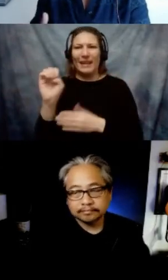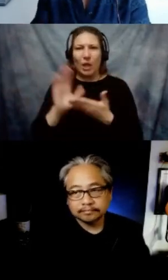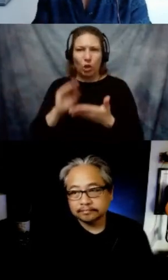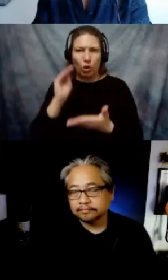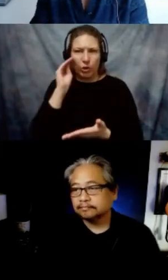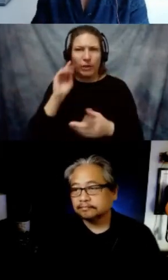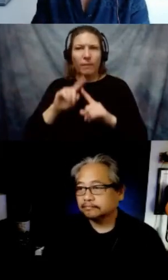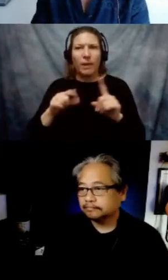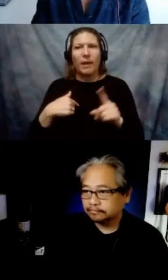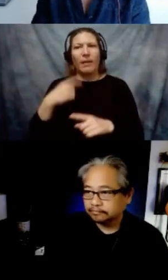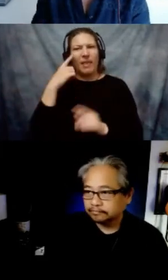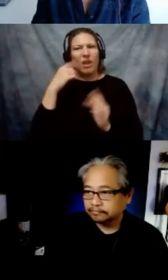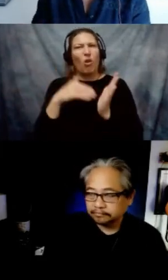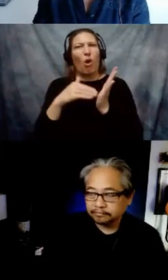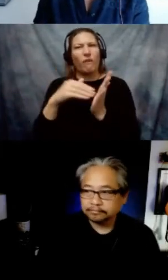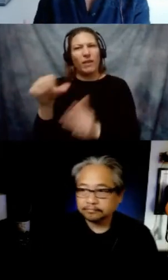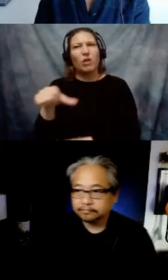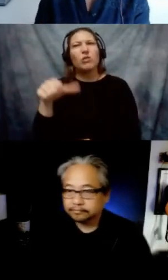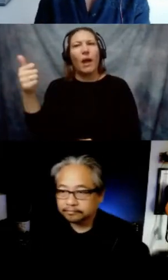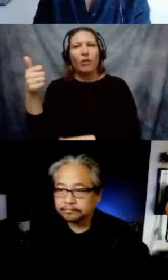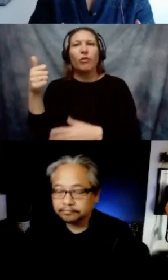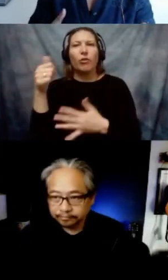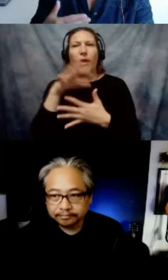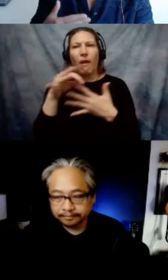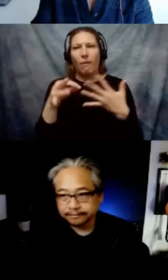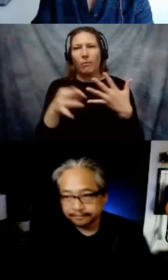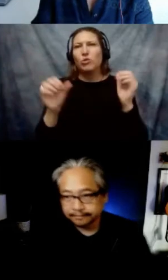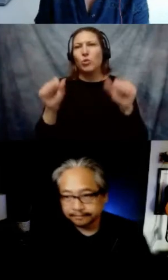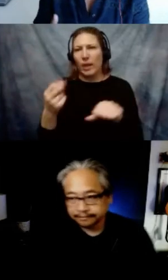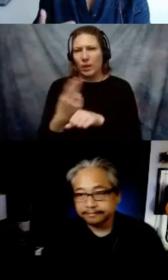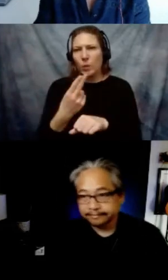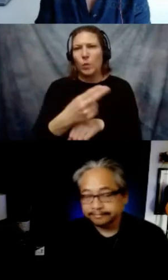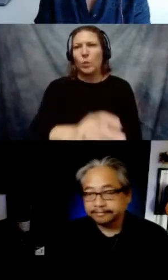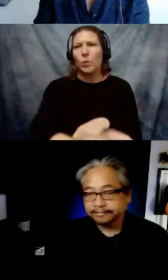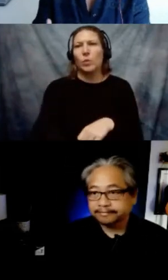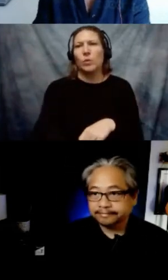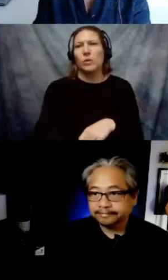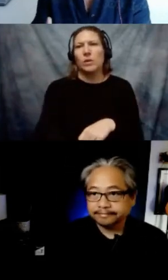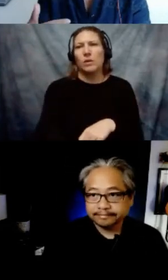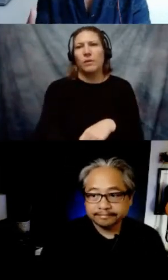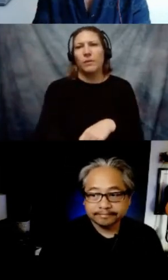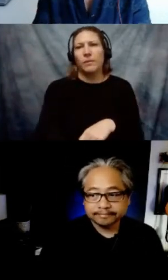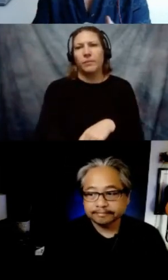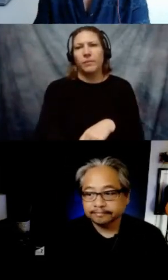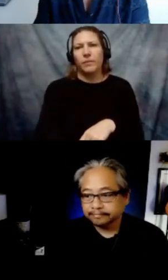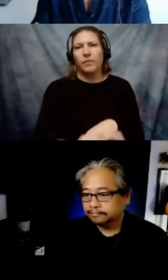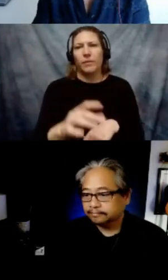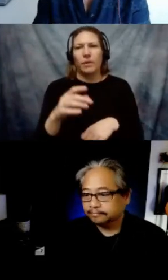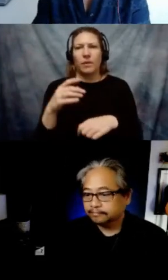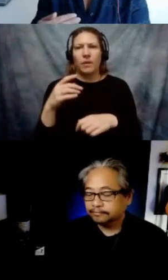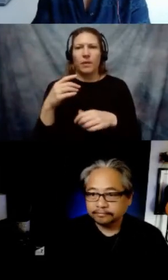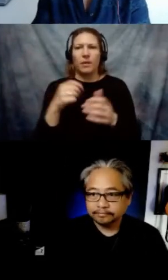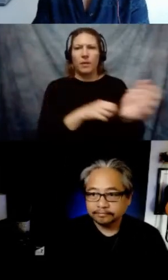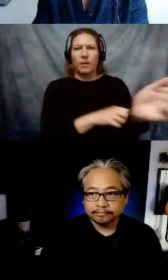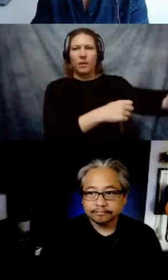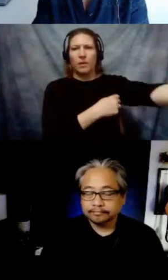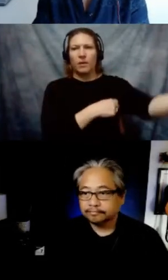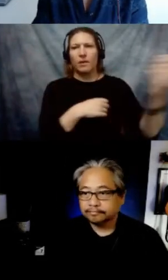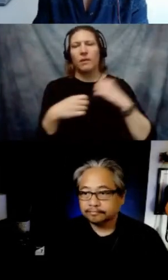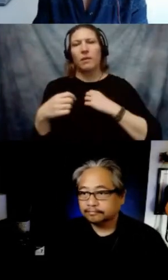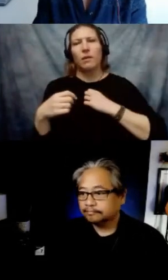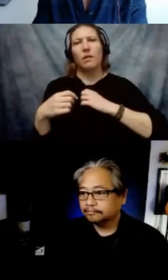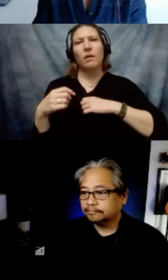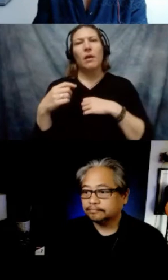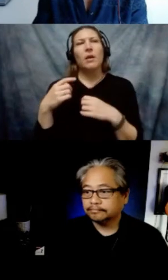trying to either test or to get someone to think about can actually be just as equally valid and equally interesting